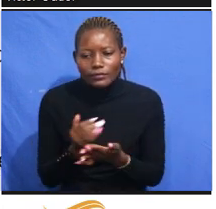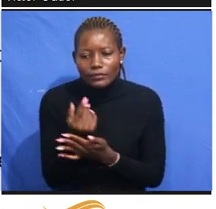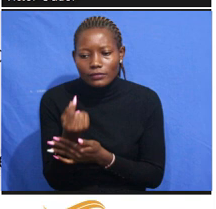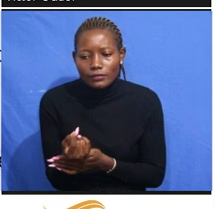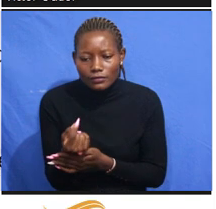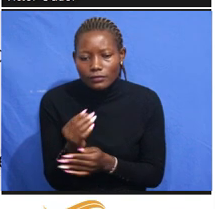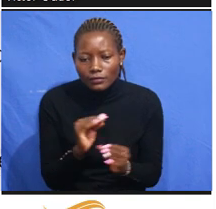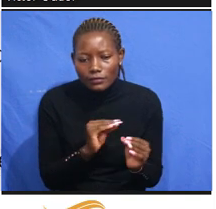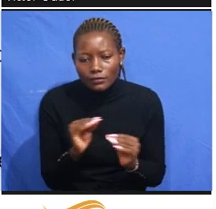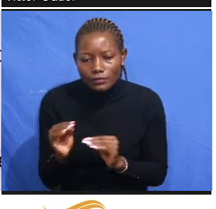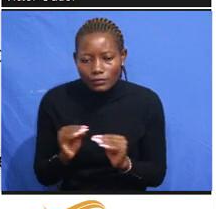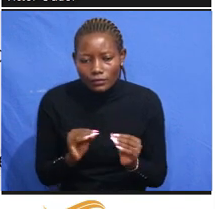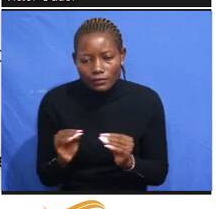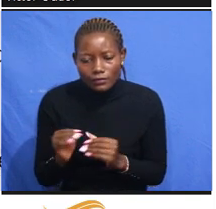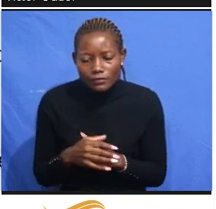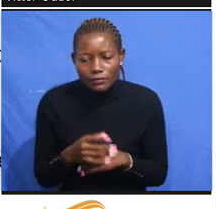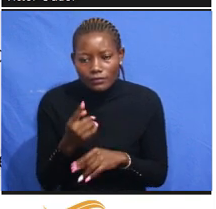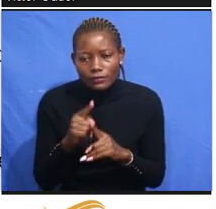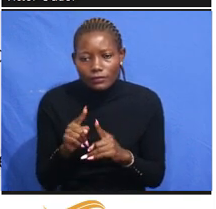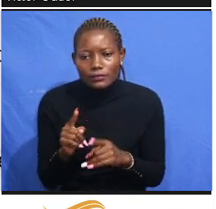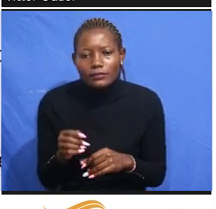movement, but not